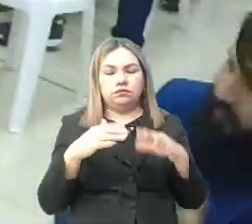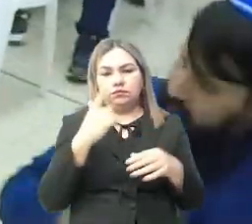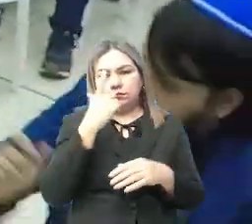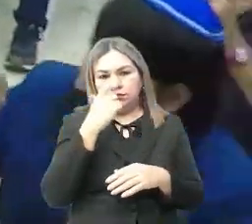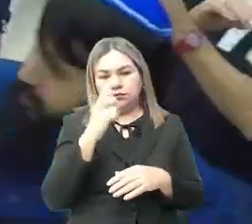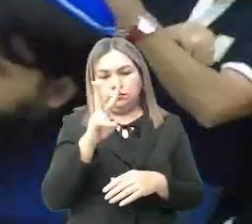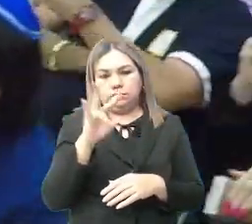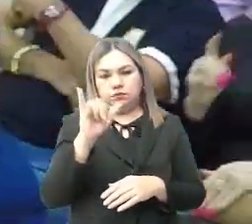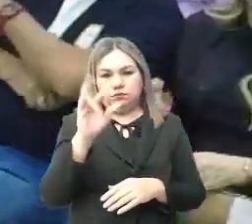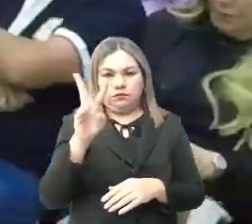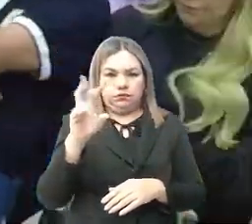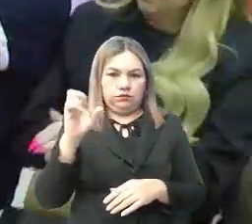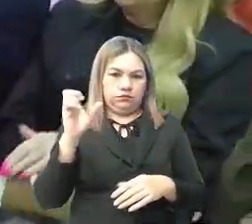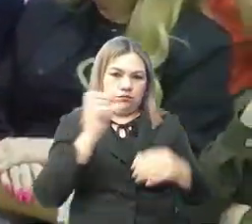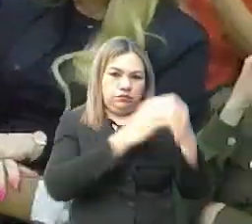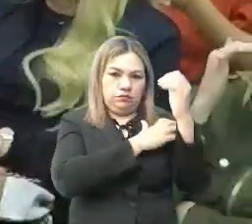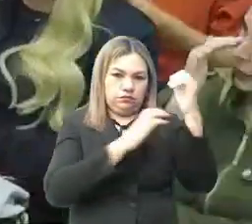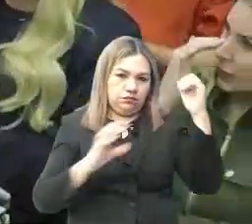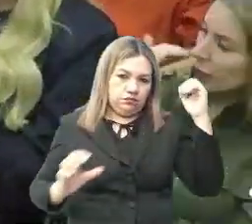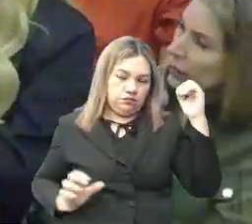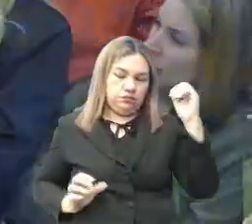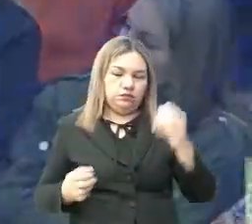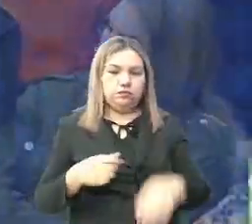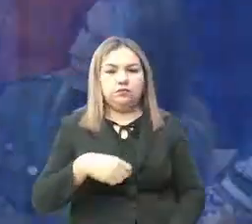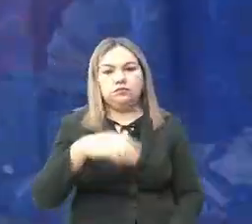Who lives?